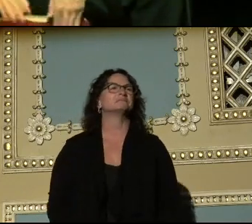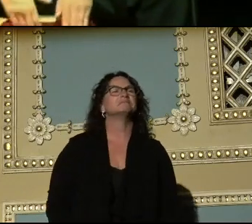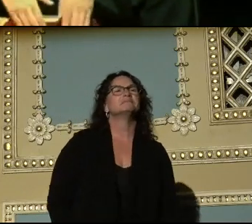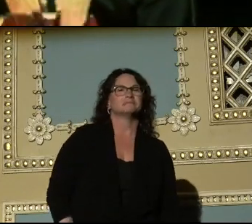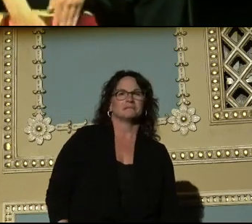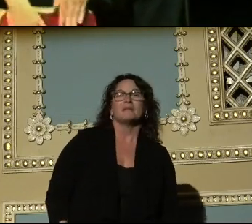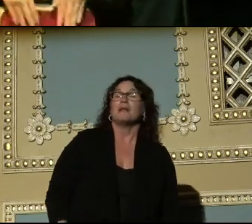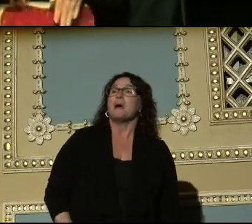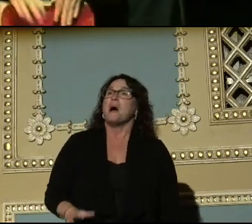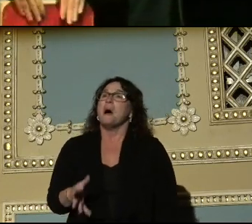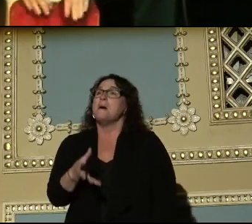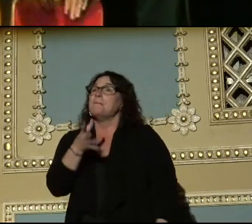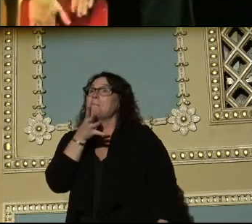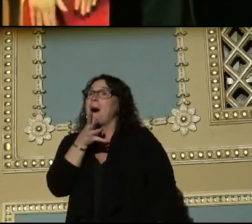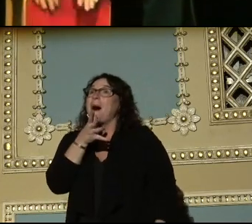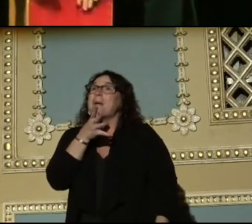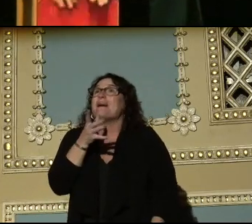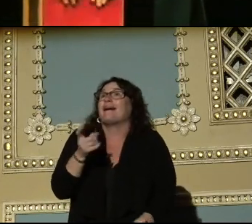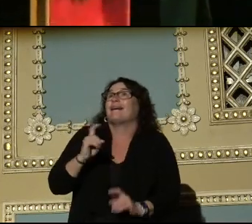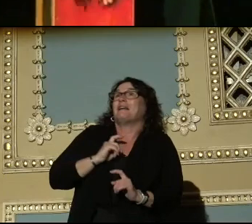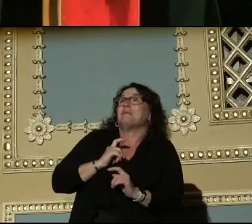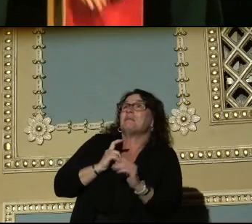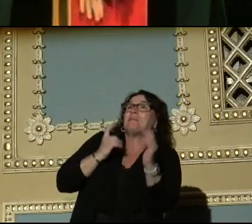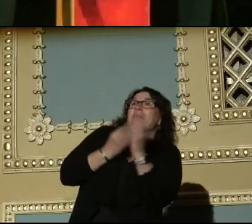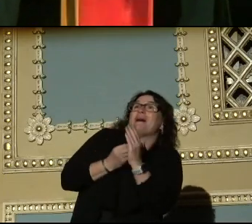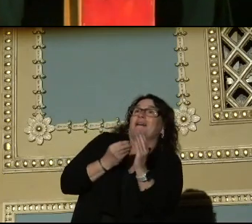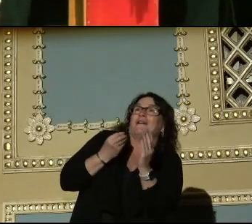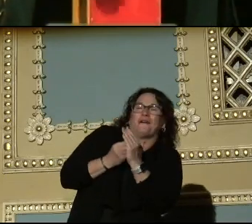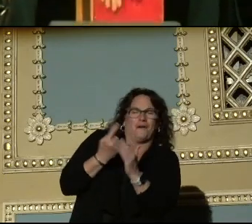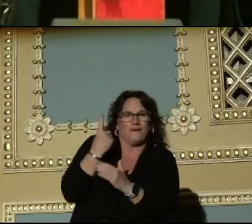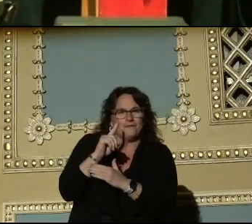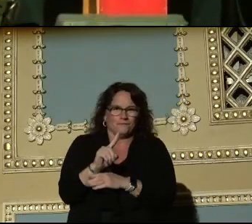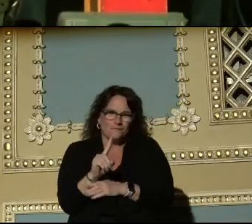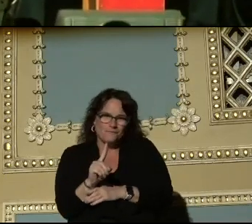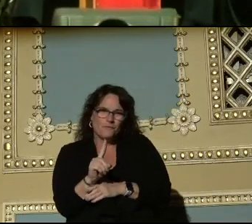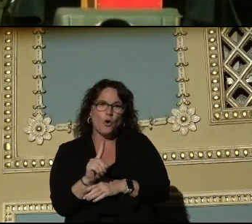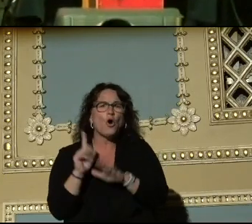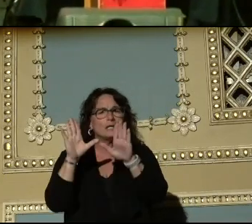Mama gave you money for Sunday school.